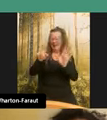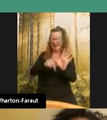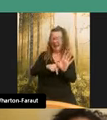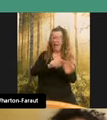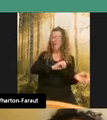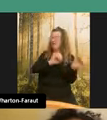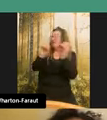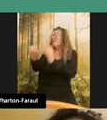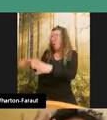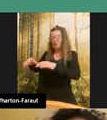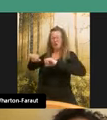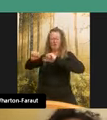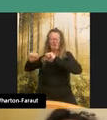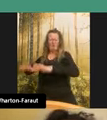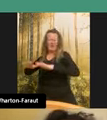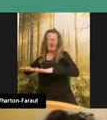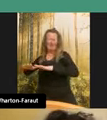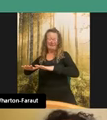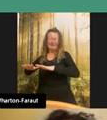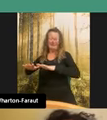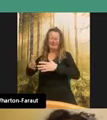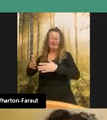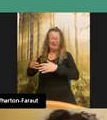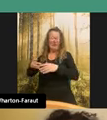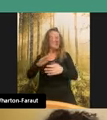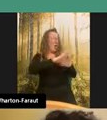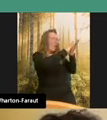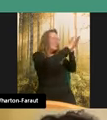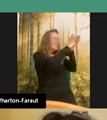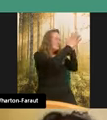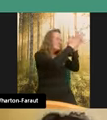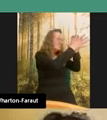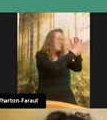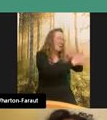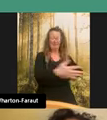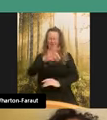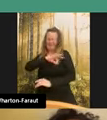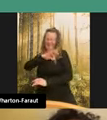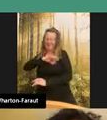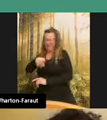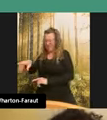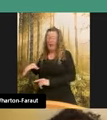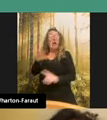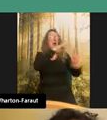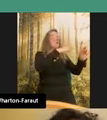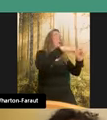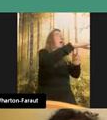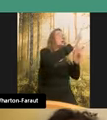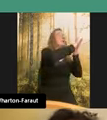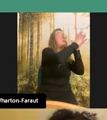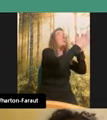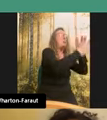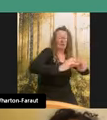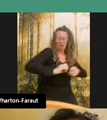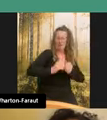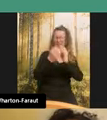crops. So basically, these spaces are destroyed. There's ever an environmental devastation to create space, to create